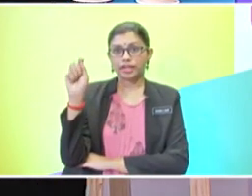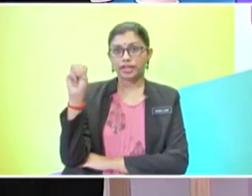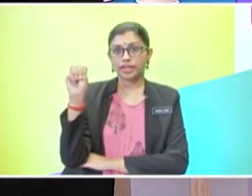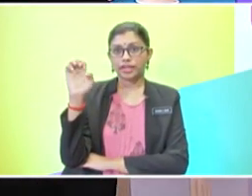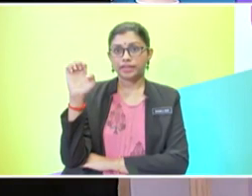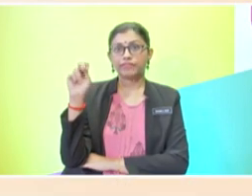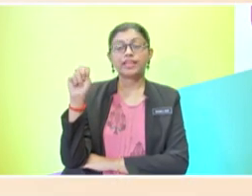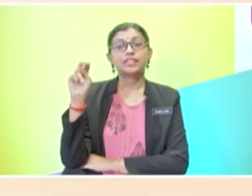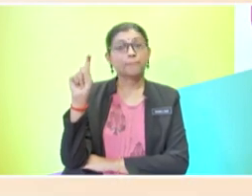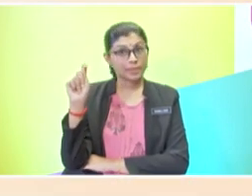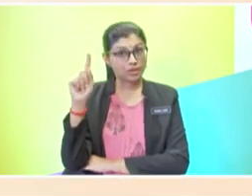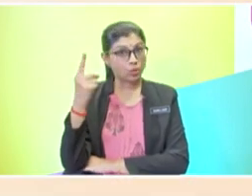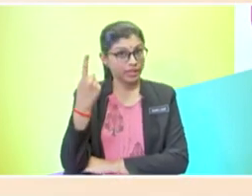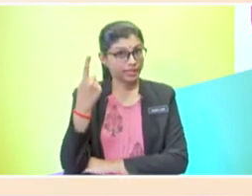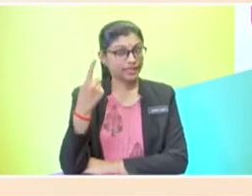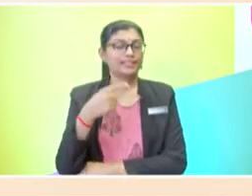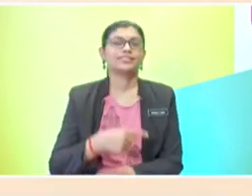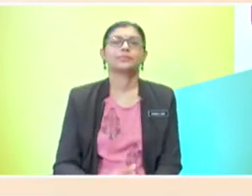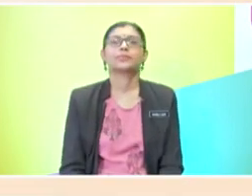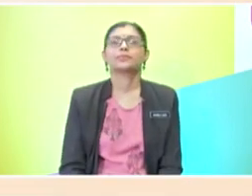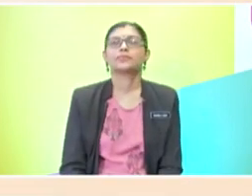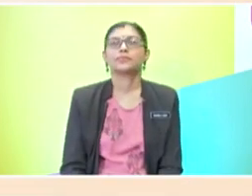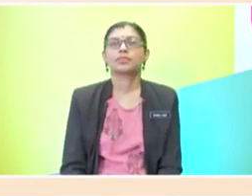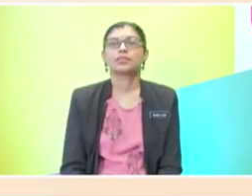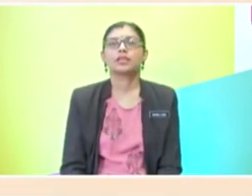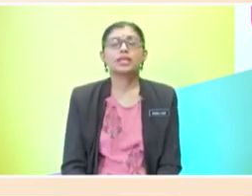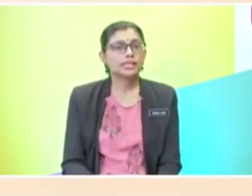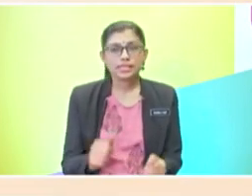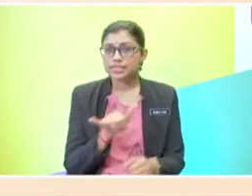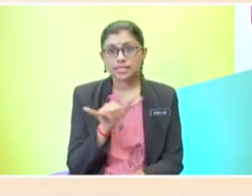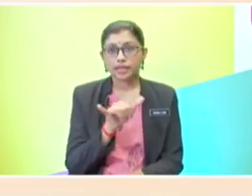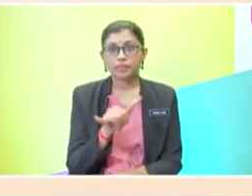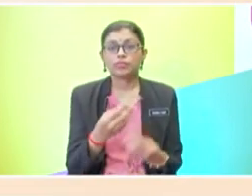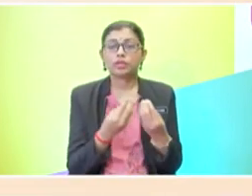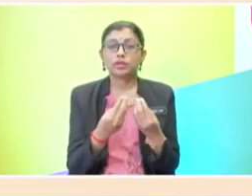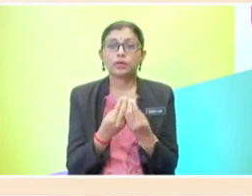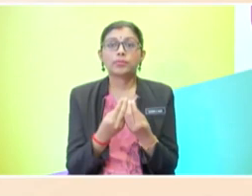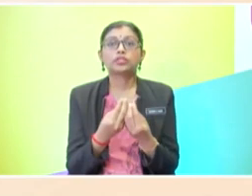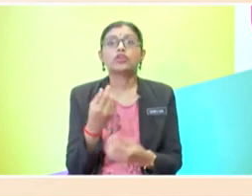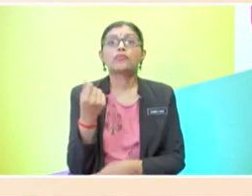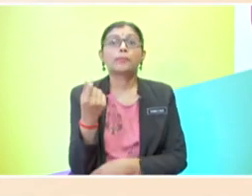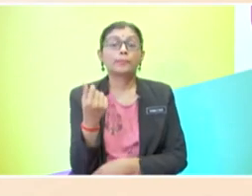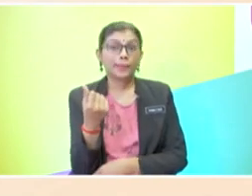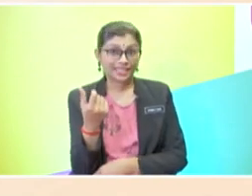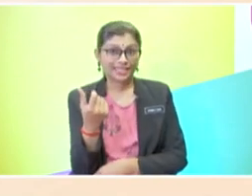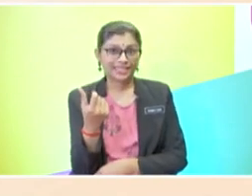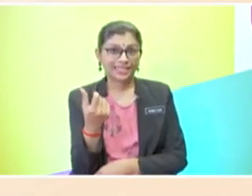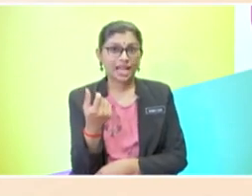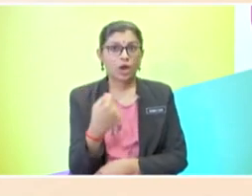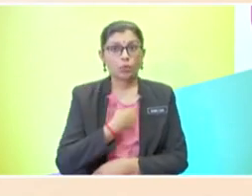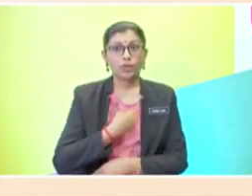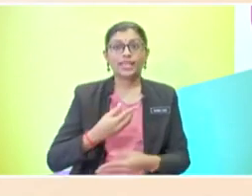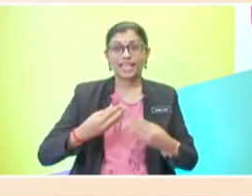for investment, we get the dividend. It's also amount of money that we receive. Distribution of part of the company's